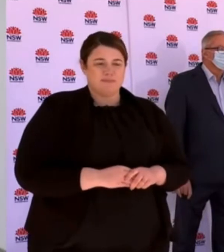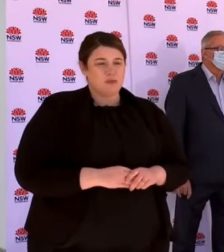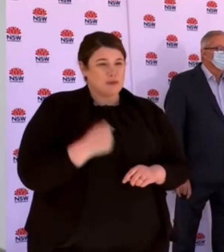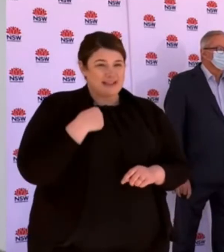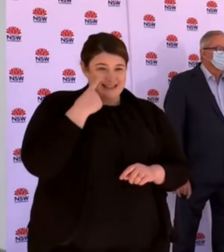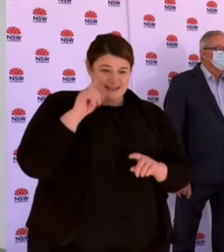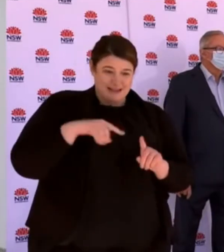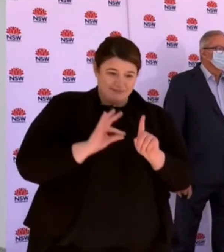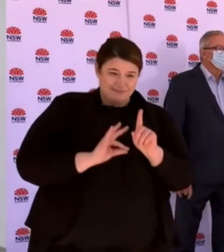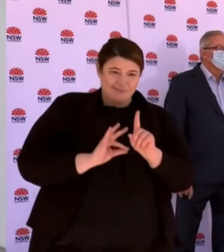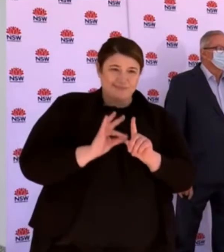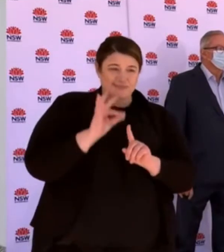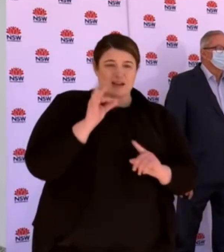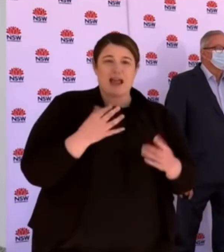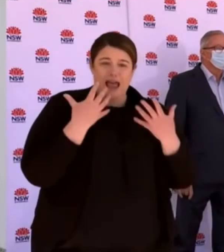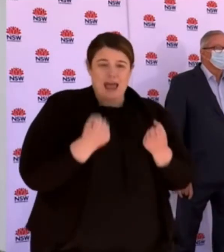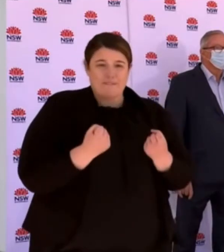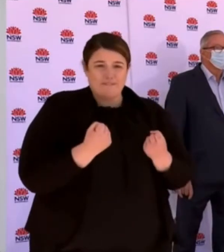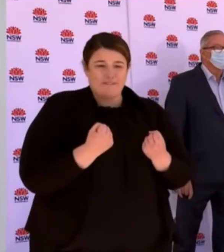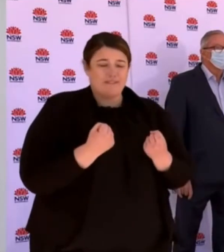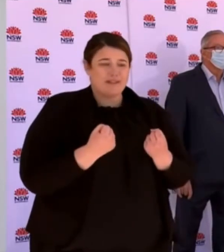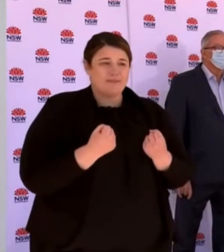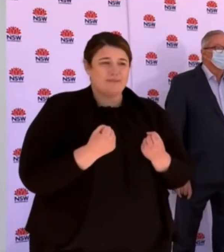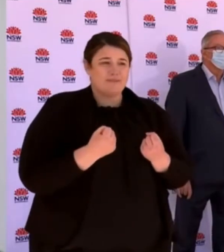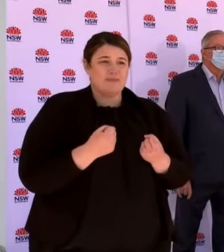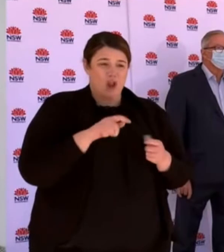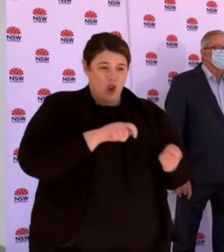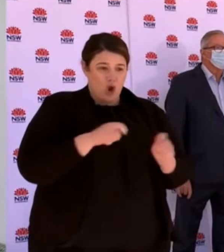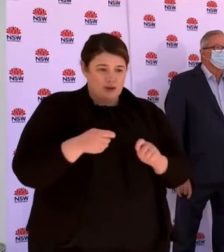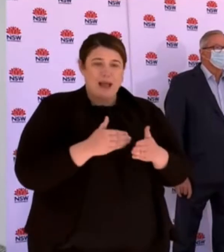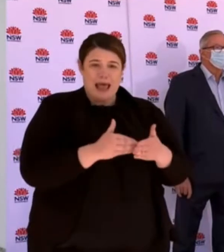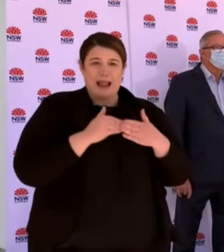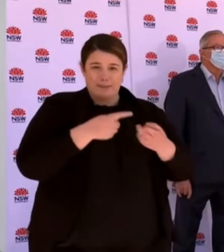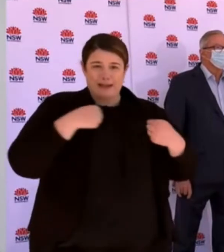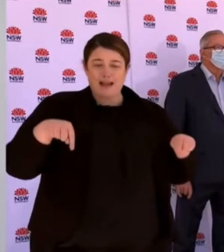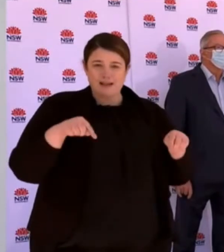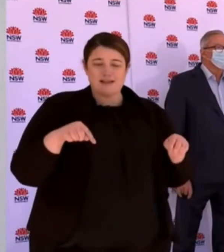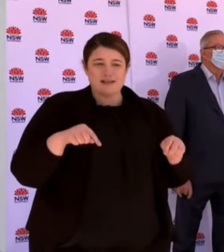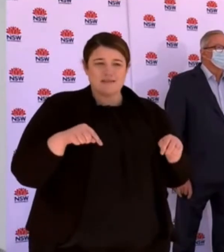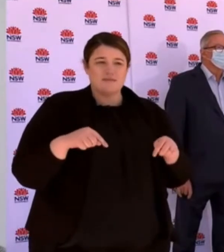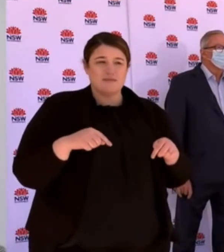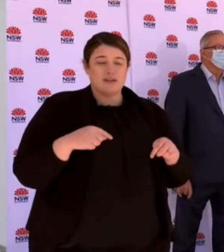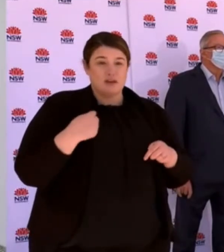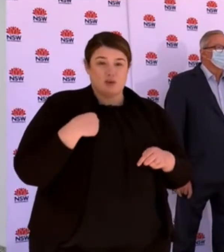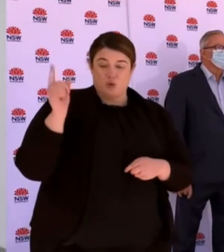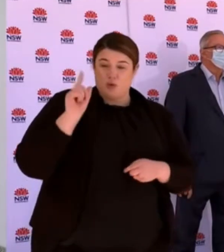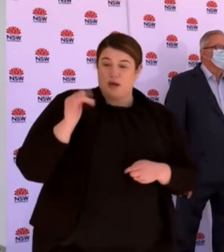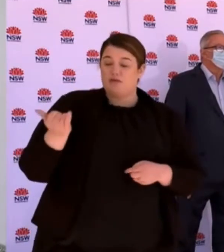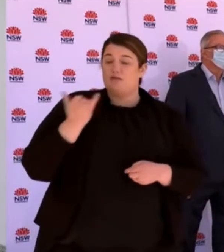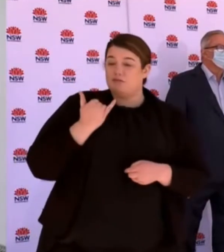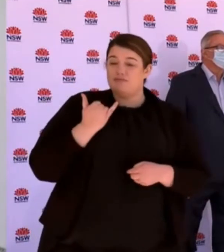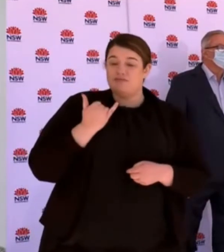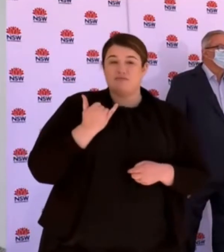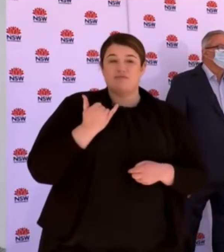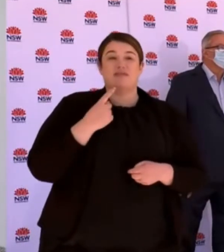green shoots are there of demonstrating the lockdown is having the desired effect. And certainly what was pleasing for me was to receive an update